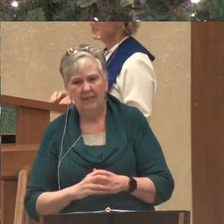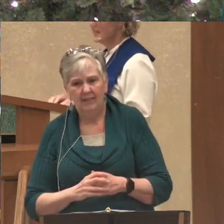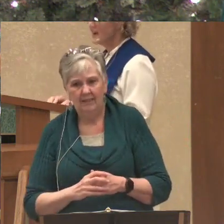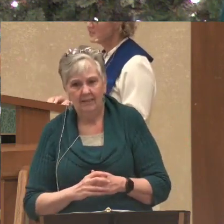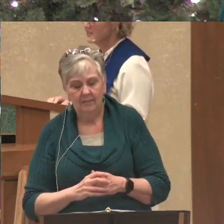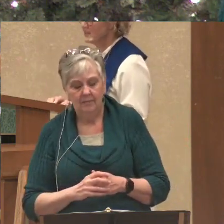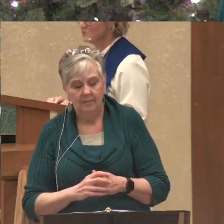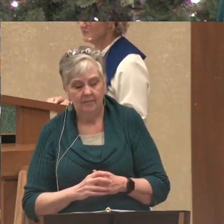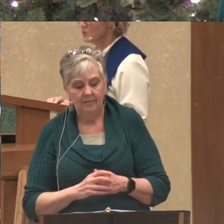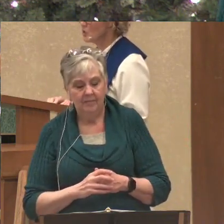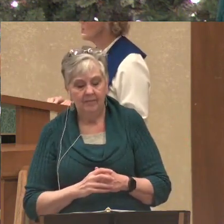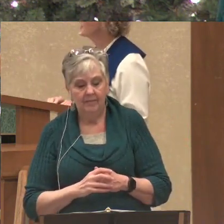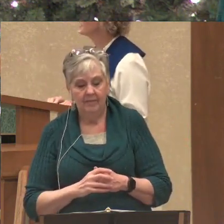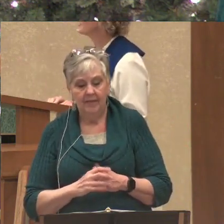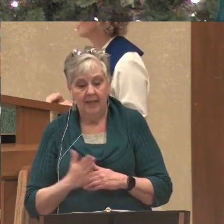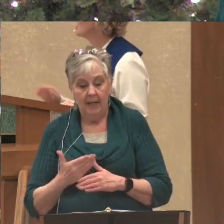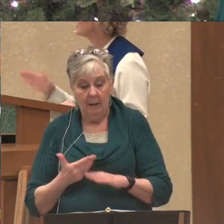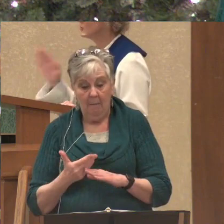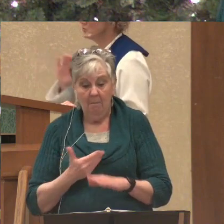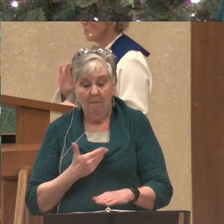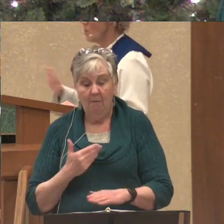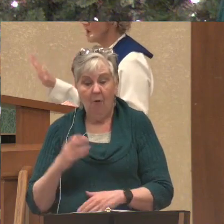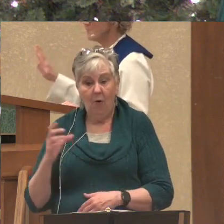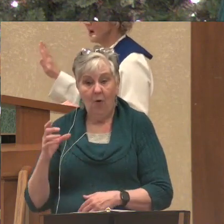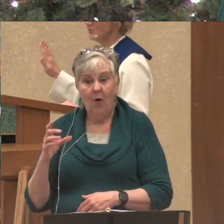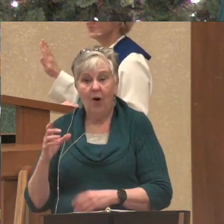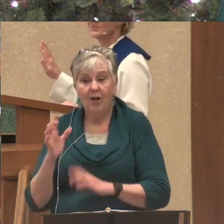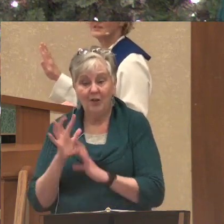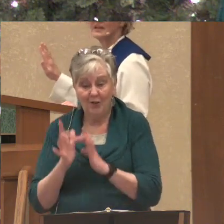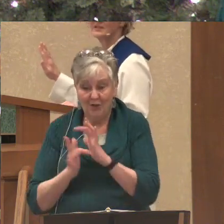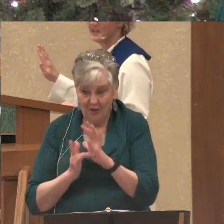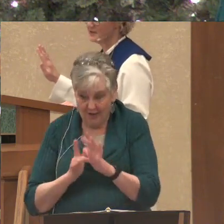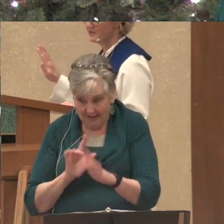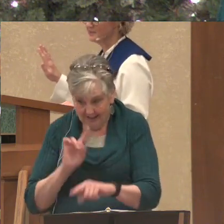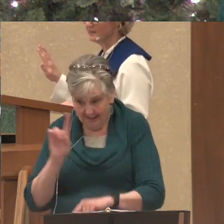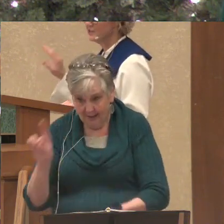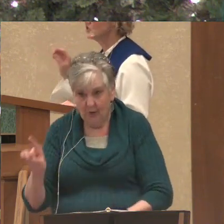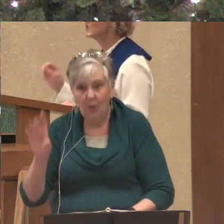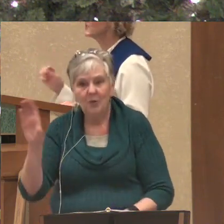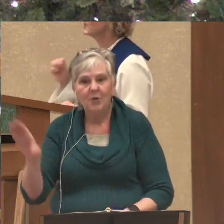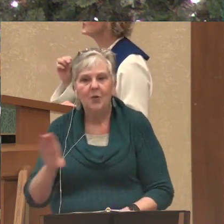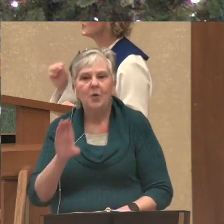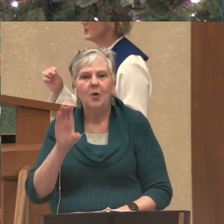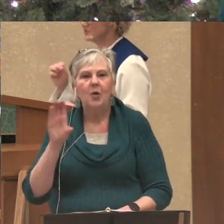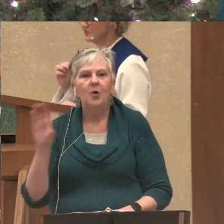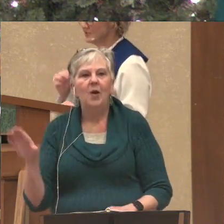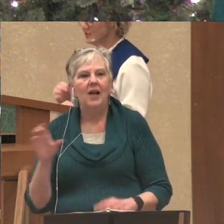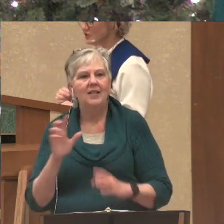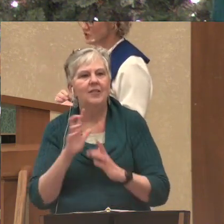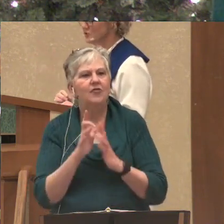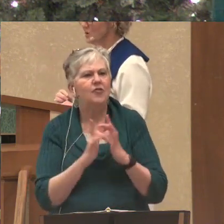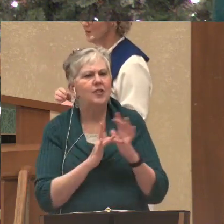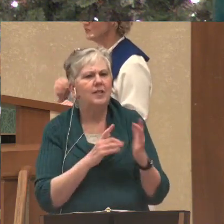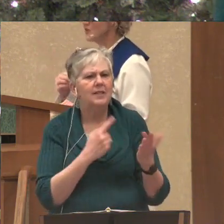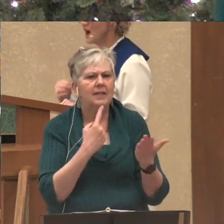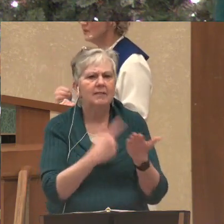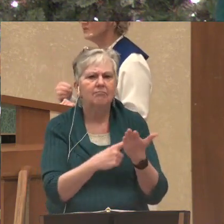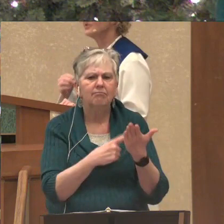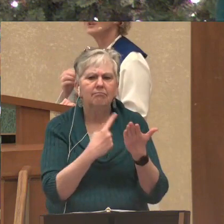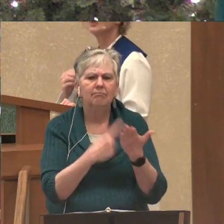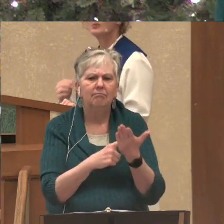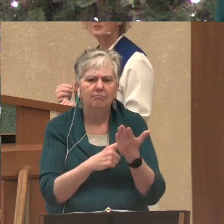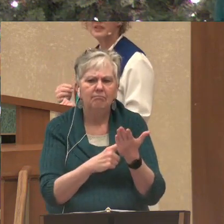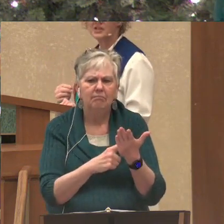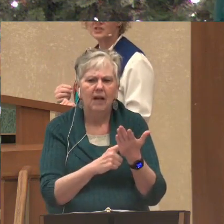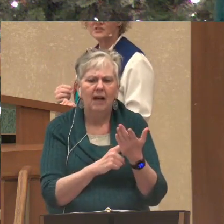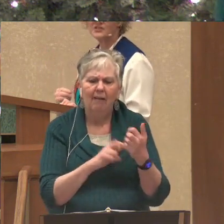In his last days before going to the cross to wipe out sin and death, Jesus addressed the issue of trials